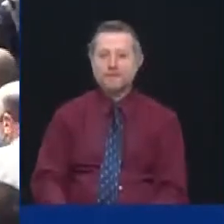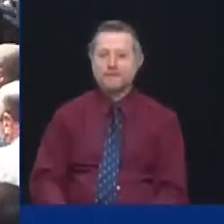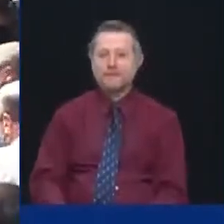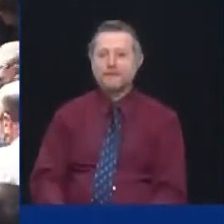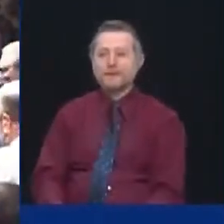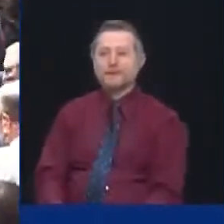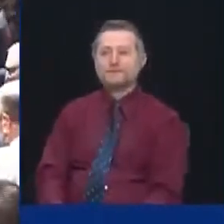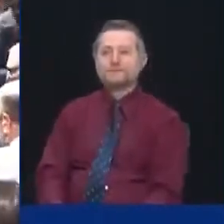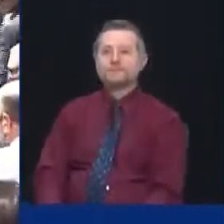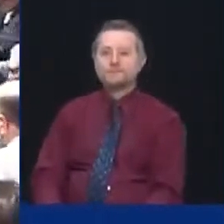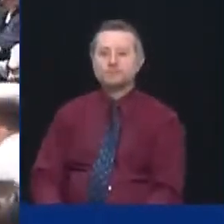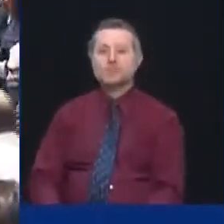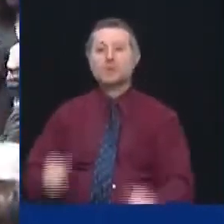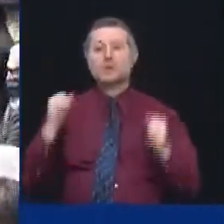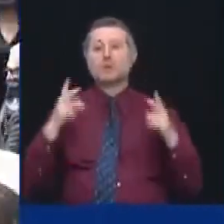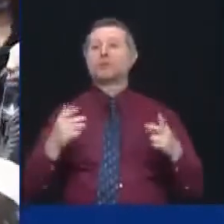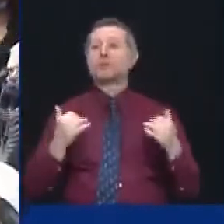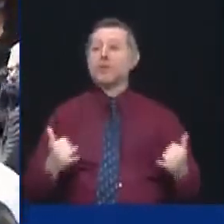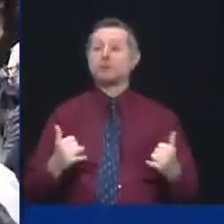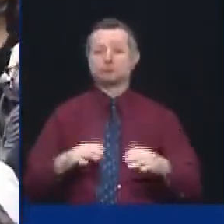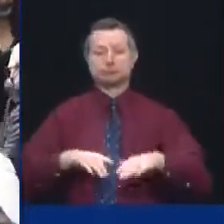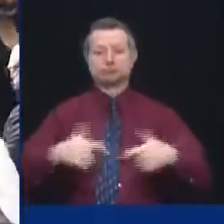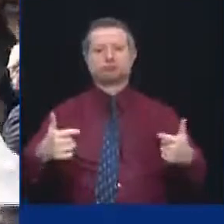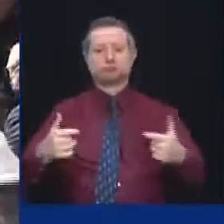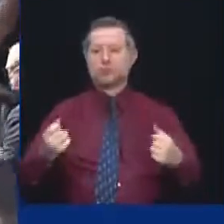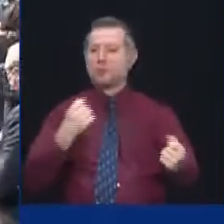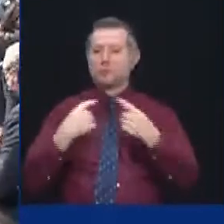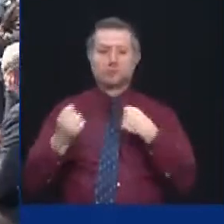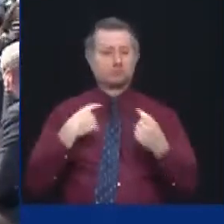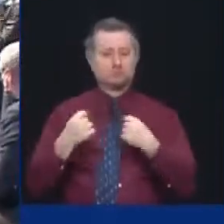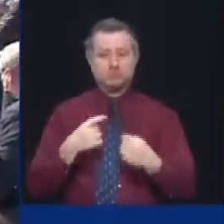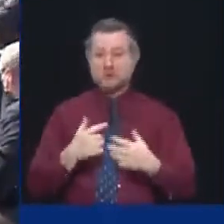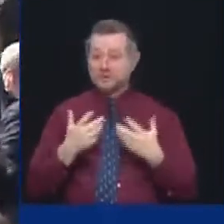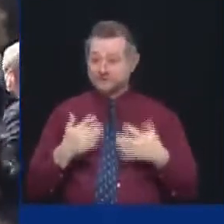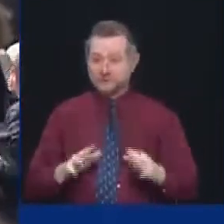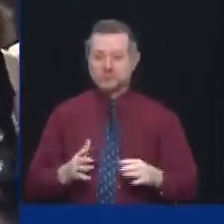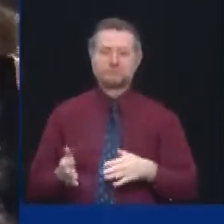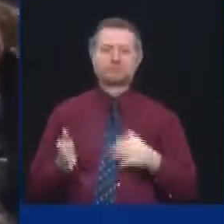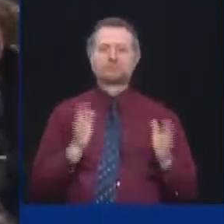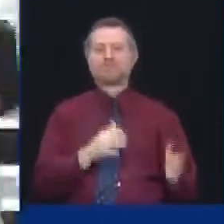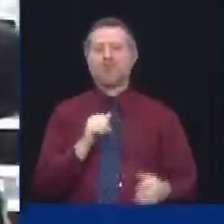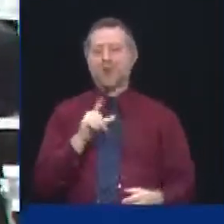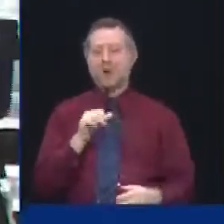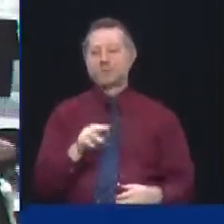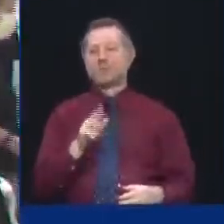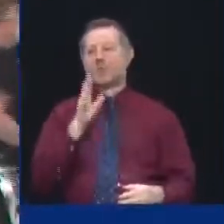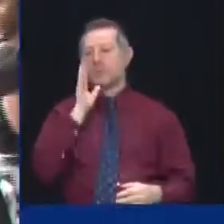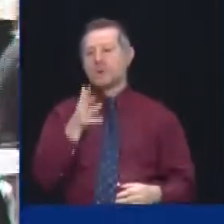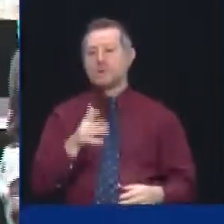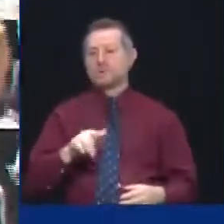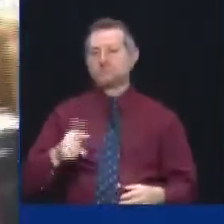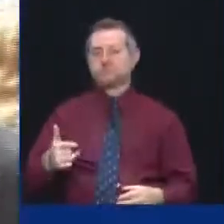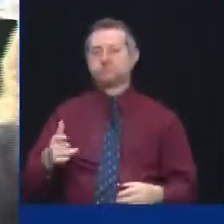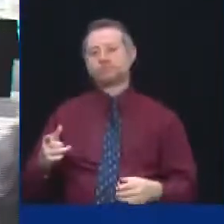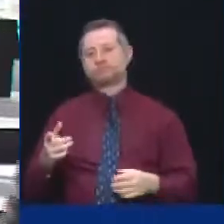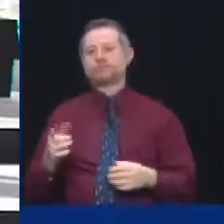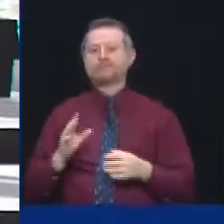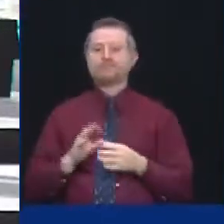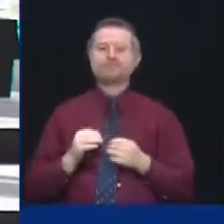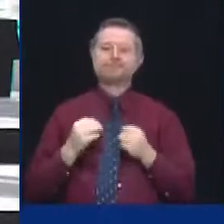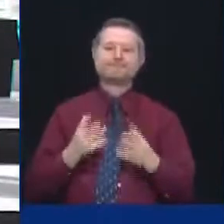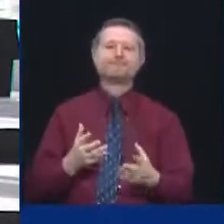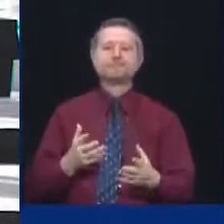building on Long Island to house the Islanders and for music venues, et cetera. And then in cities all